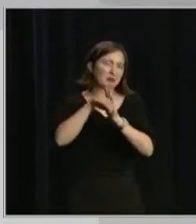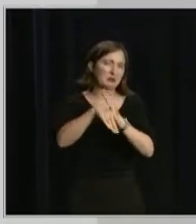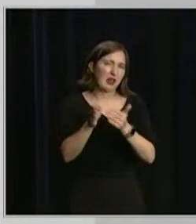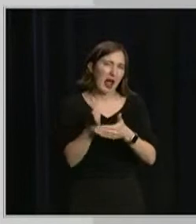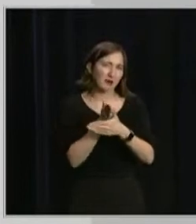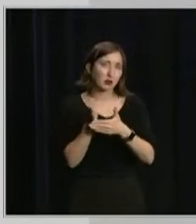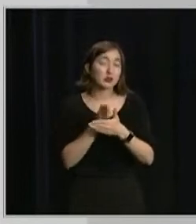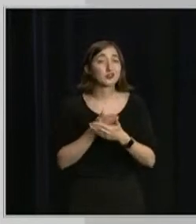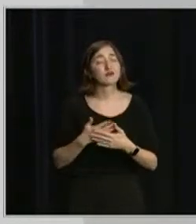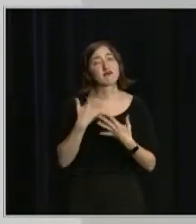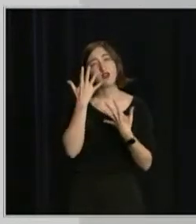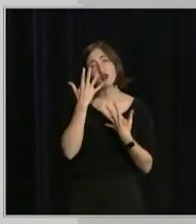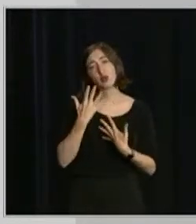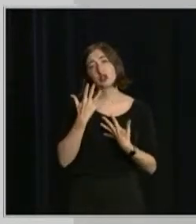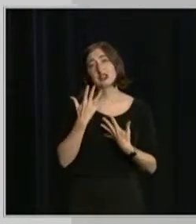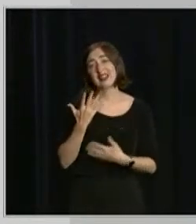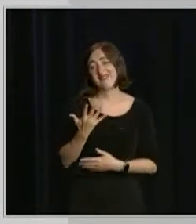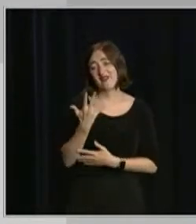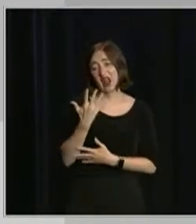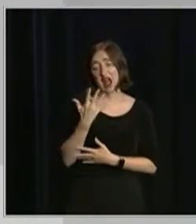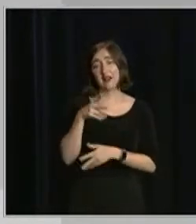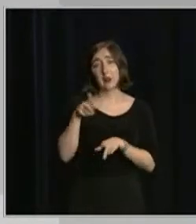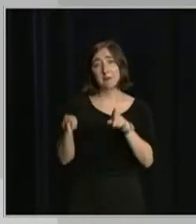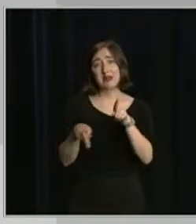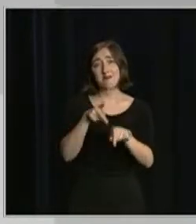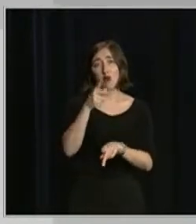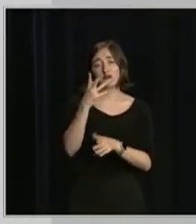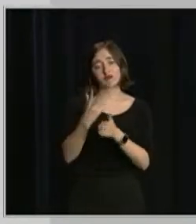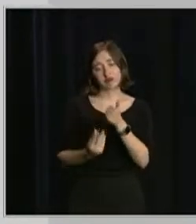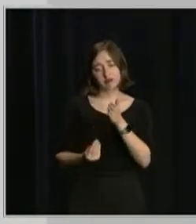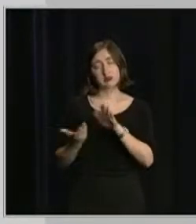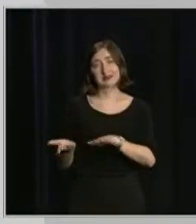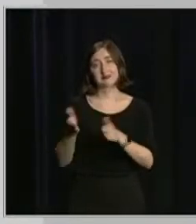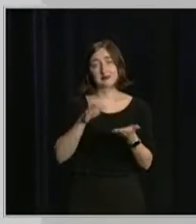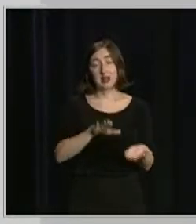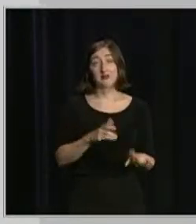new deaths this evening. And that means we have now lost